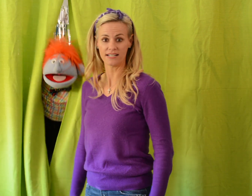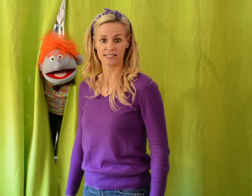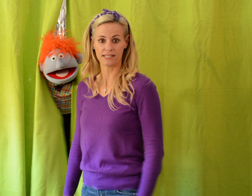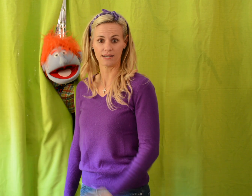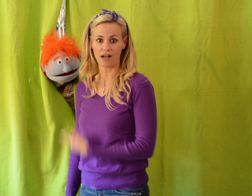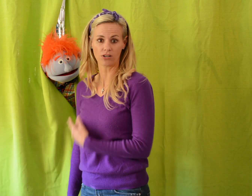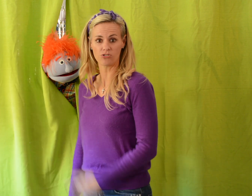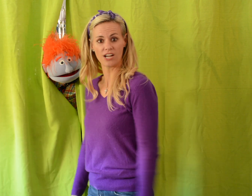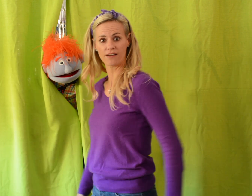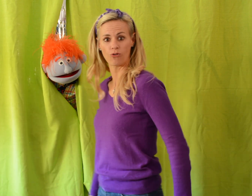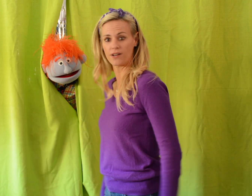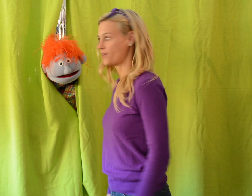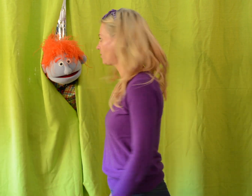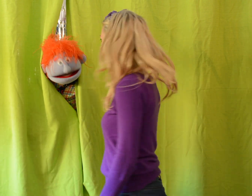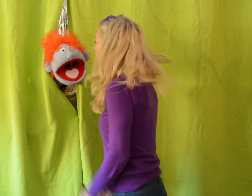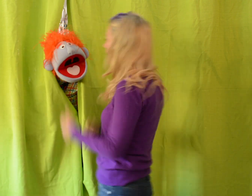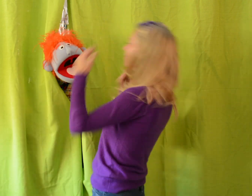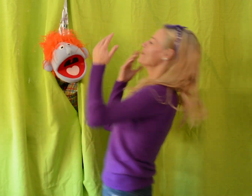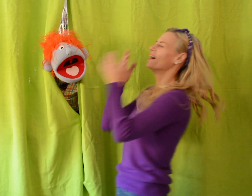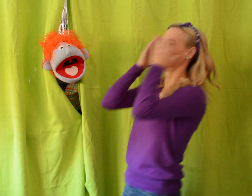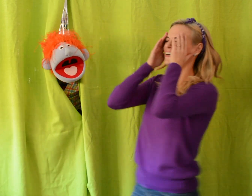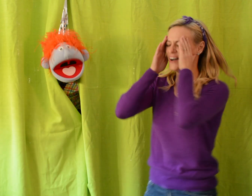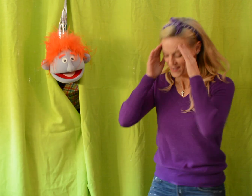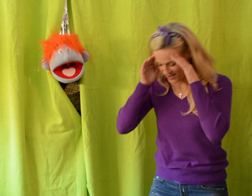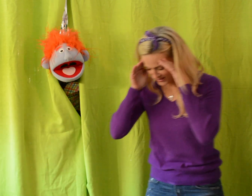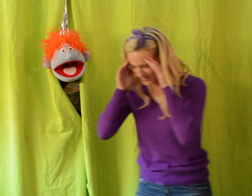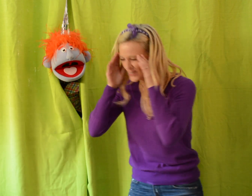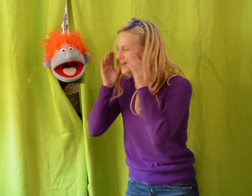just back there. I didn't see him. I'll go check for you though. Oh!